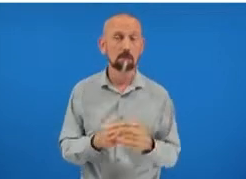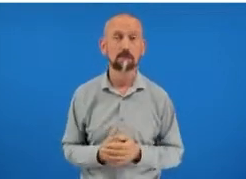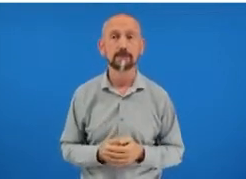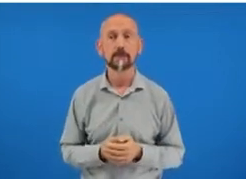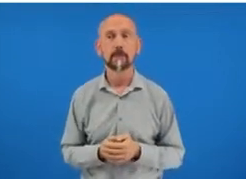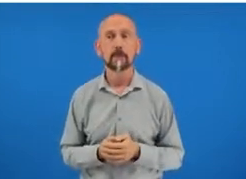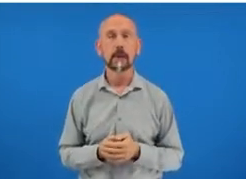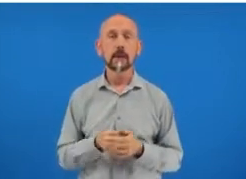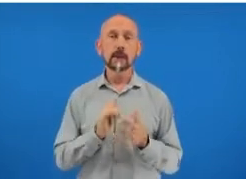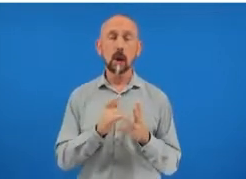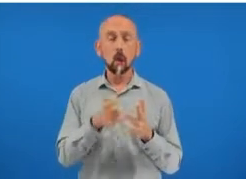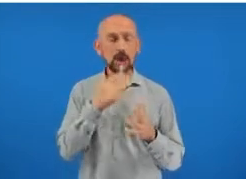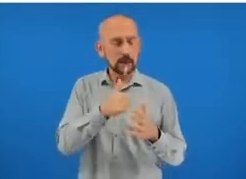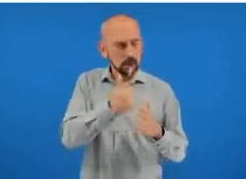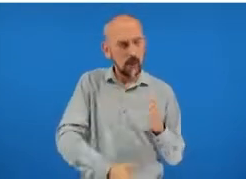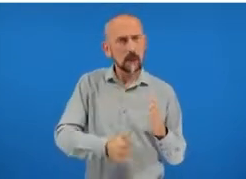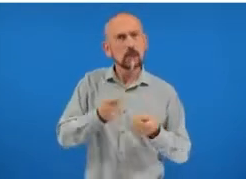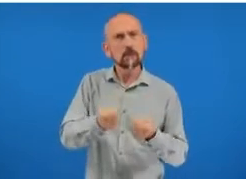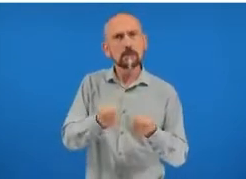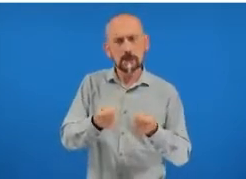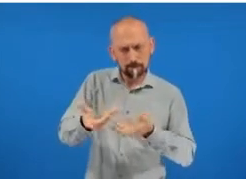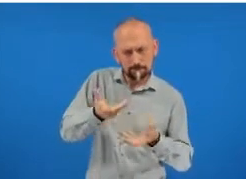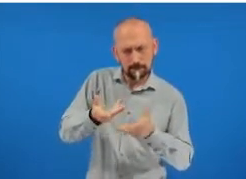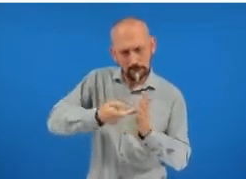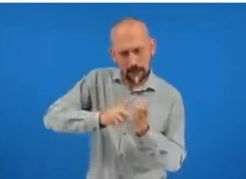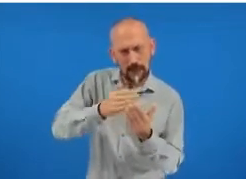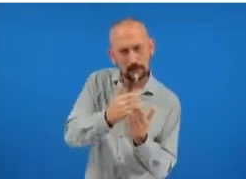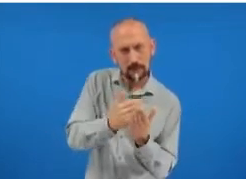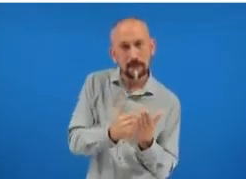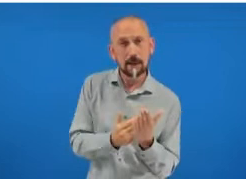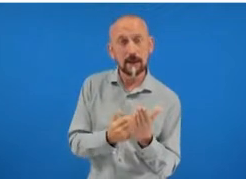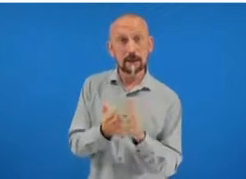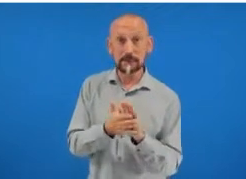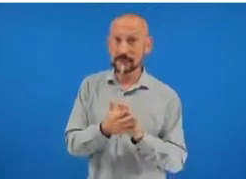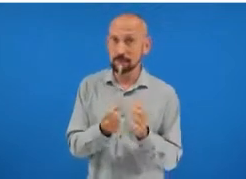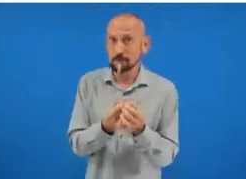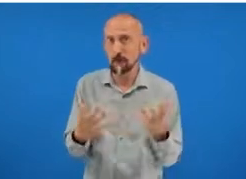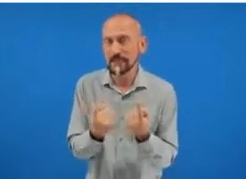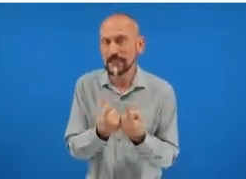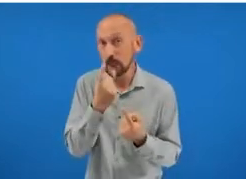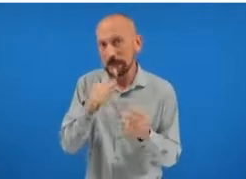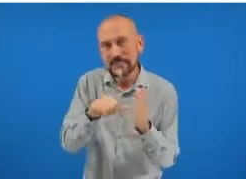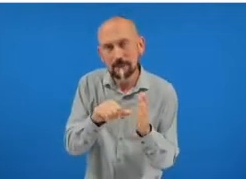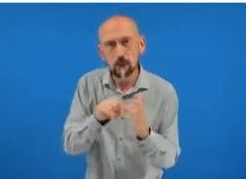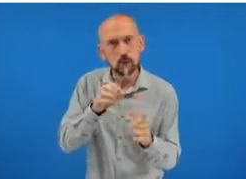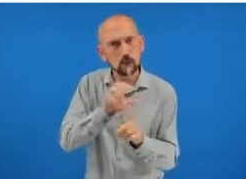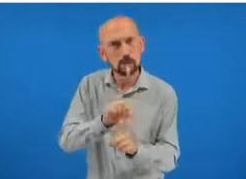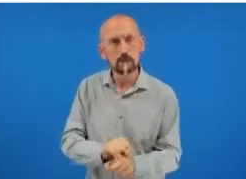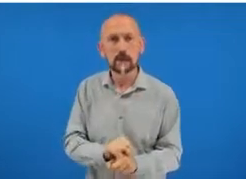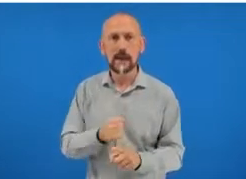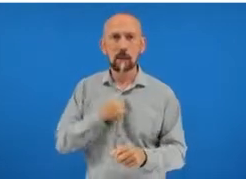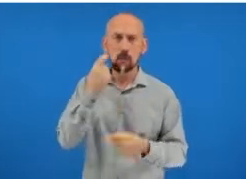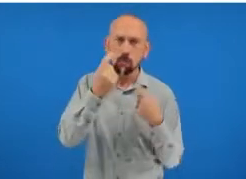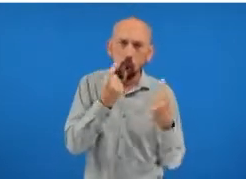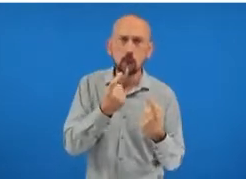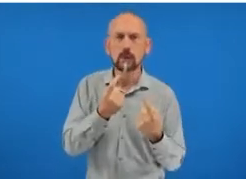start of treatment, there are a number of challenges. It can be really difficult to identify our thoughts, our feelings and behaviours when we're in a state